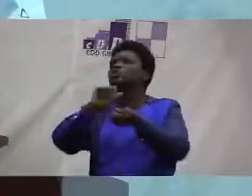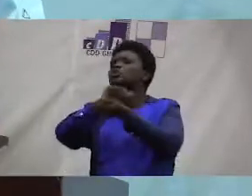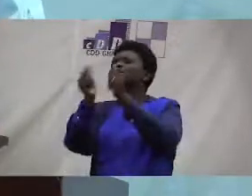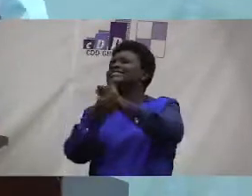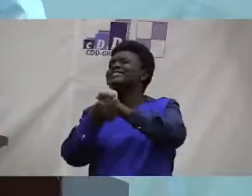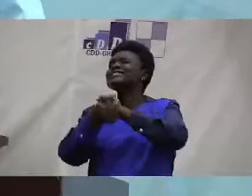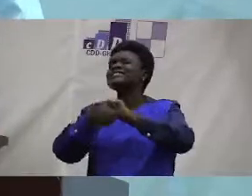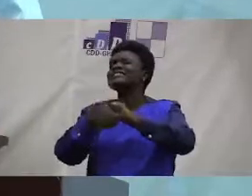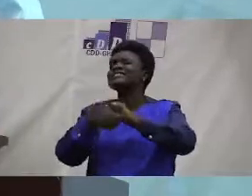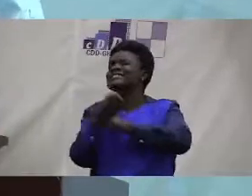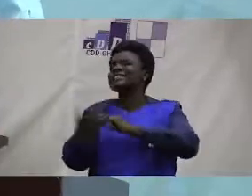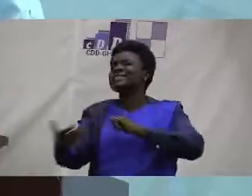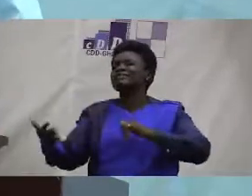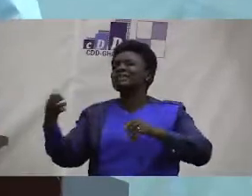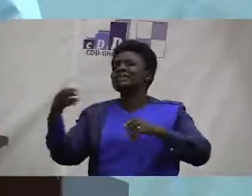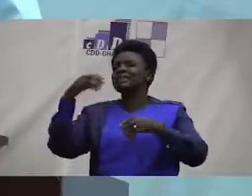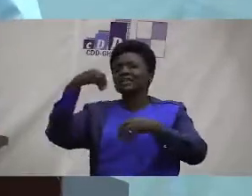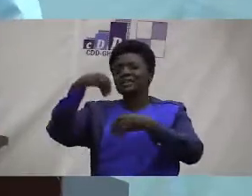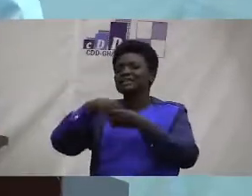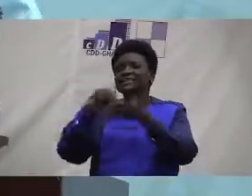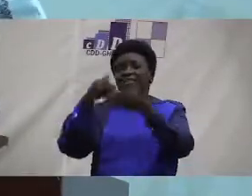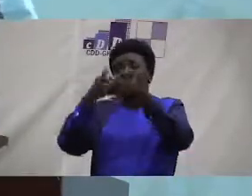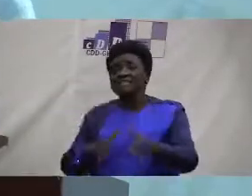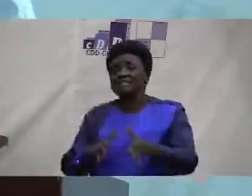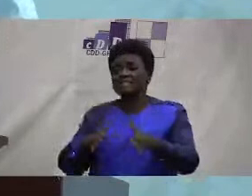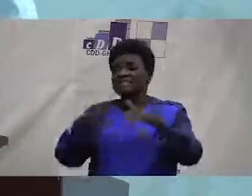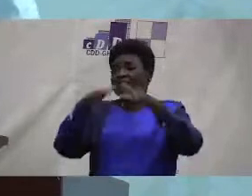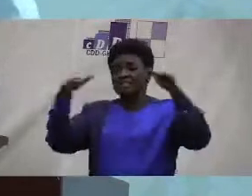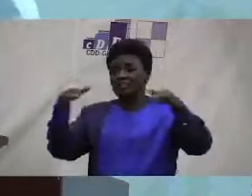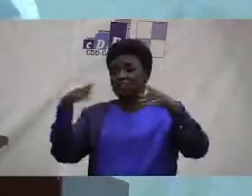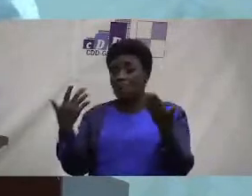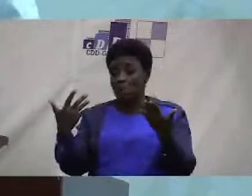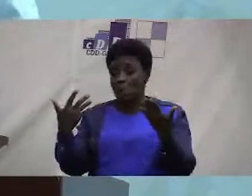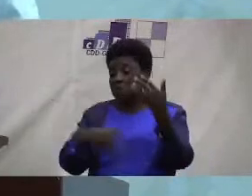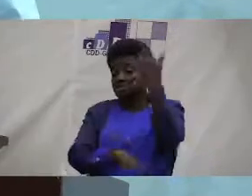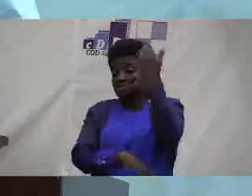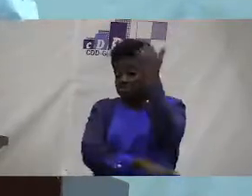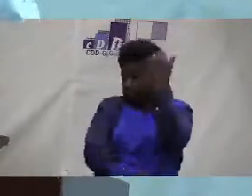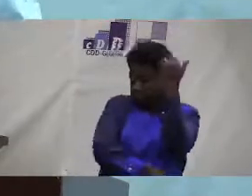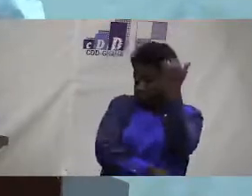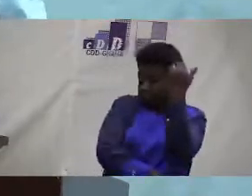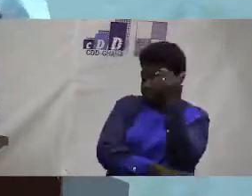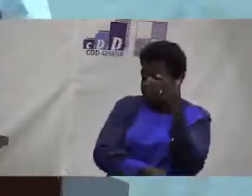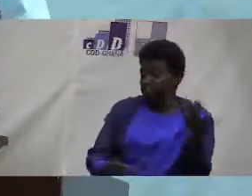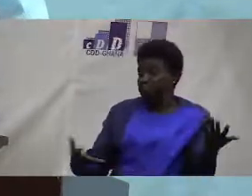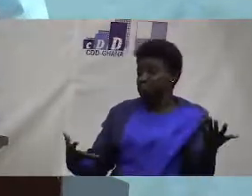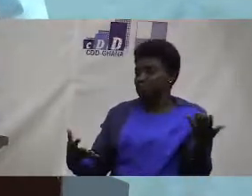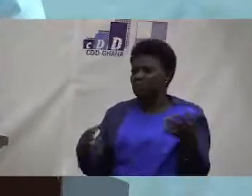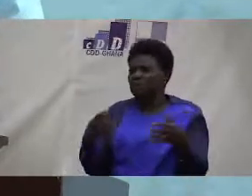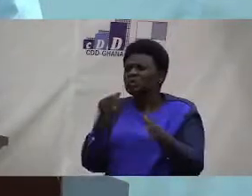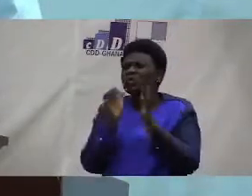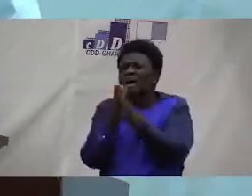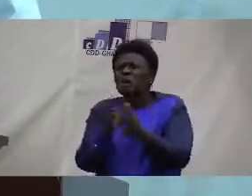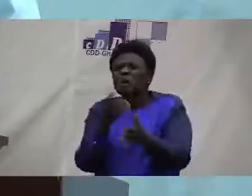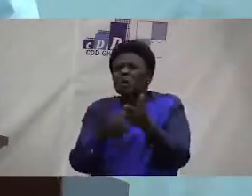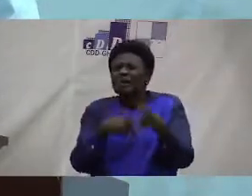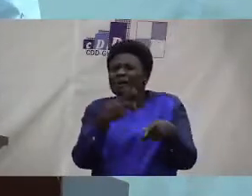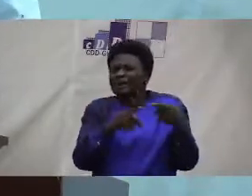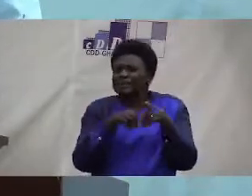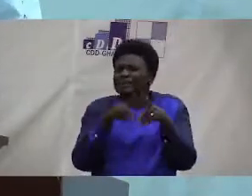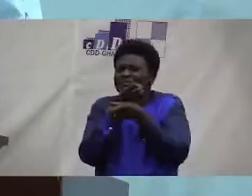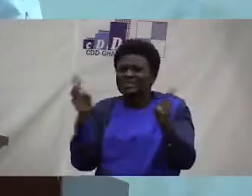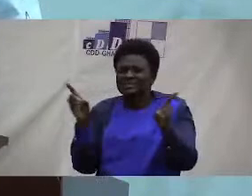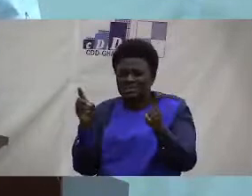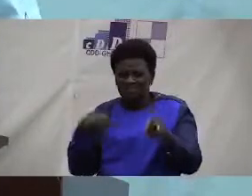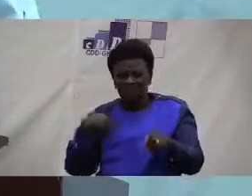reform-minded elements at the leadership level or even at the grassroots level. And so what kind of a democracy is it that